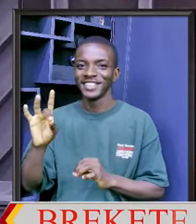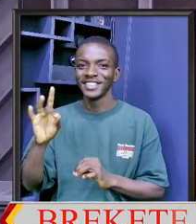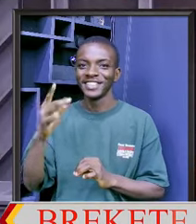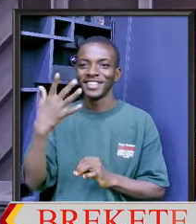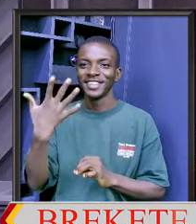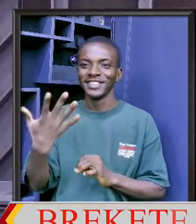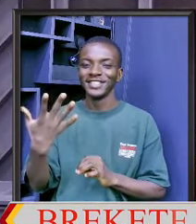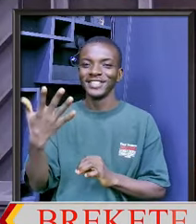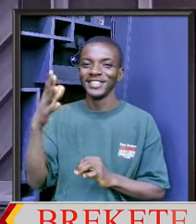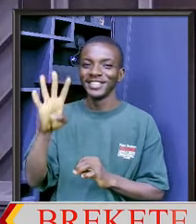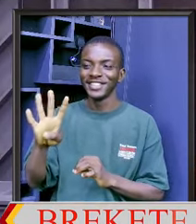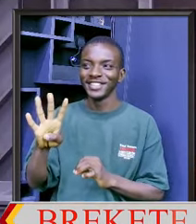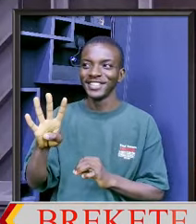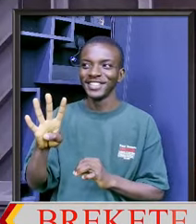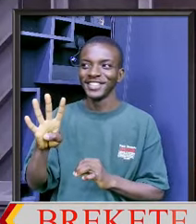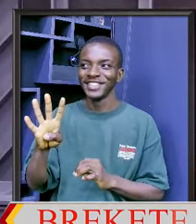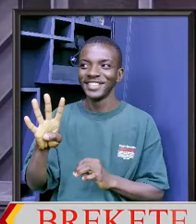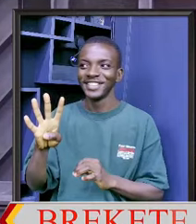54